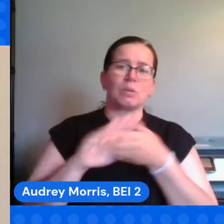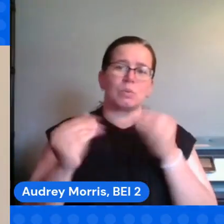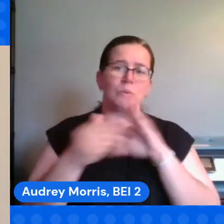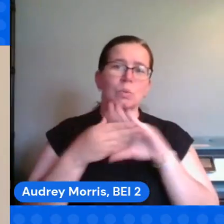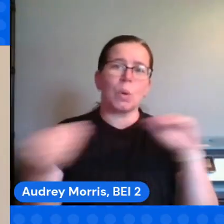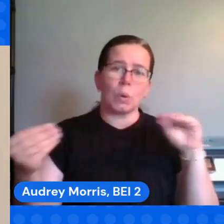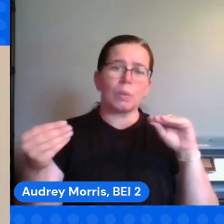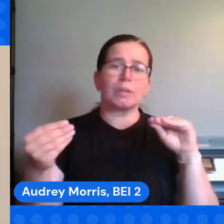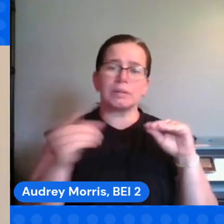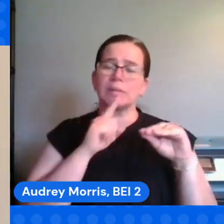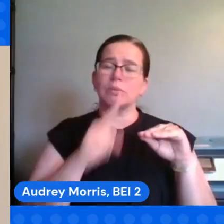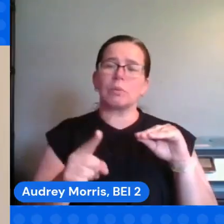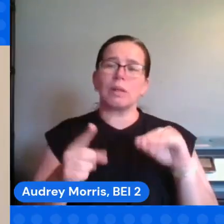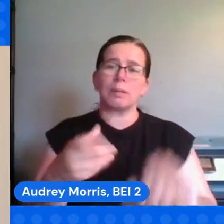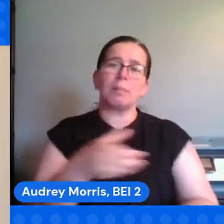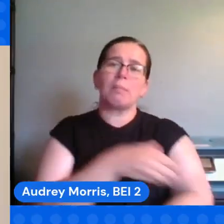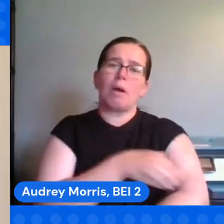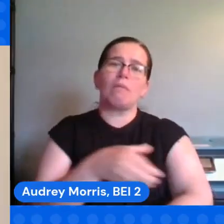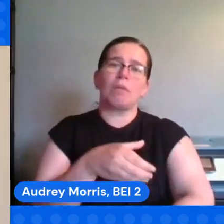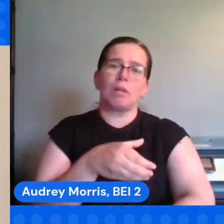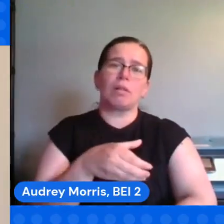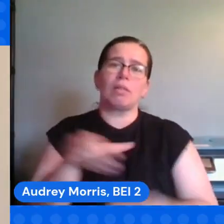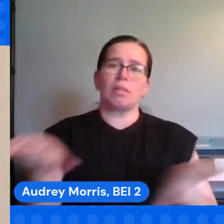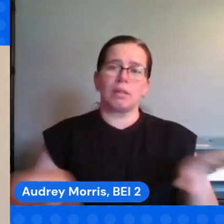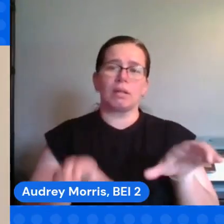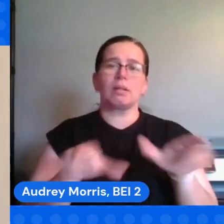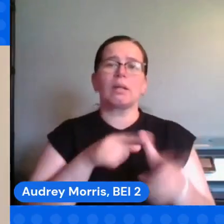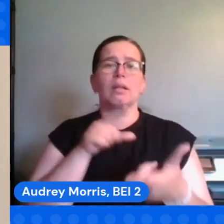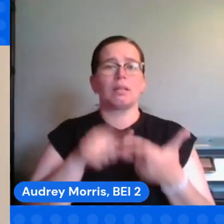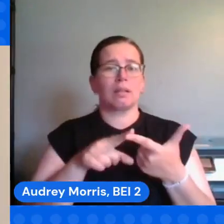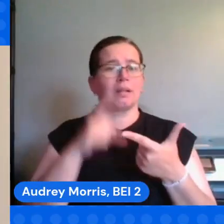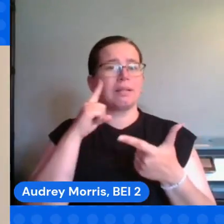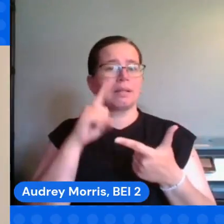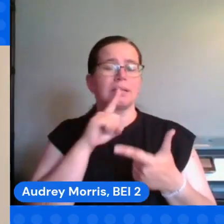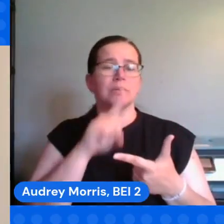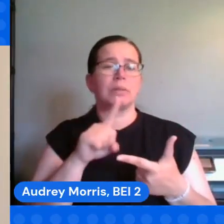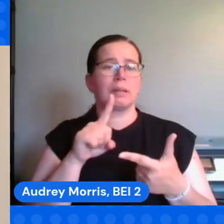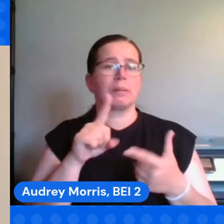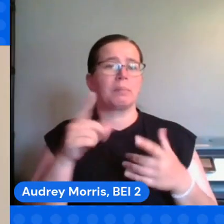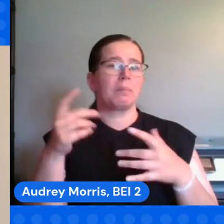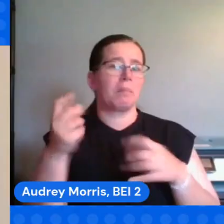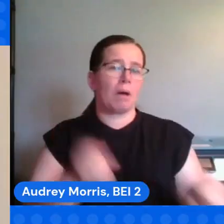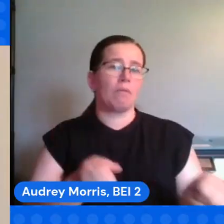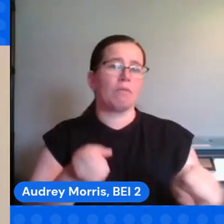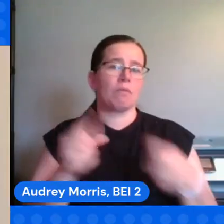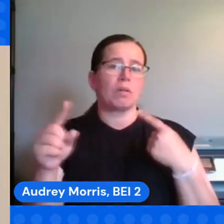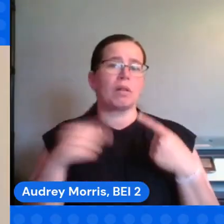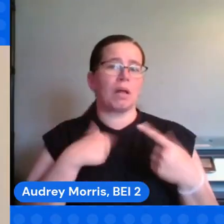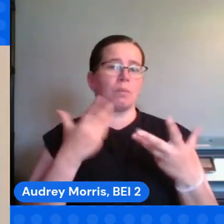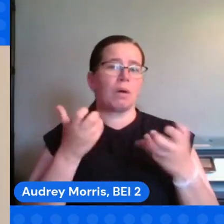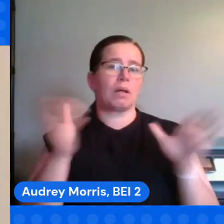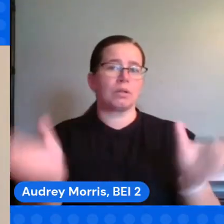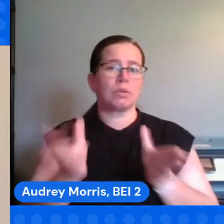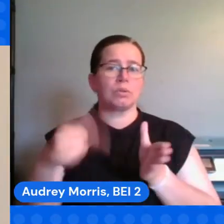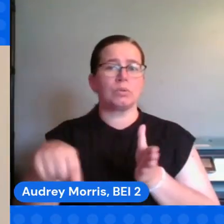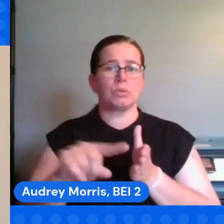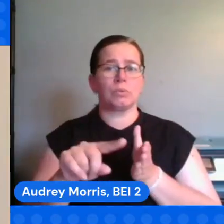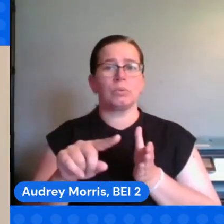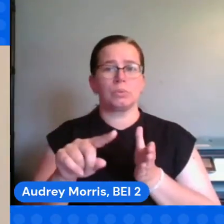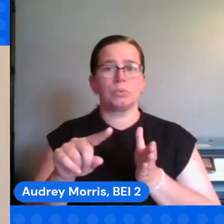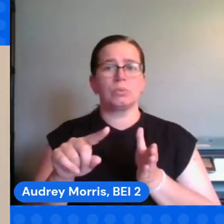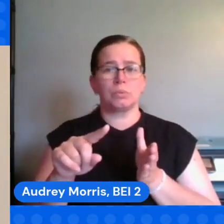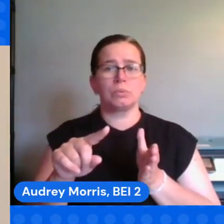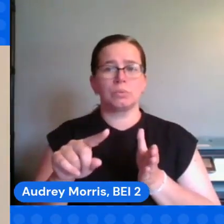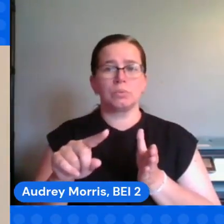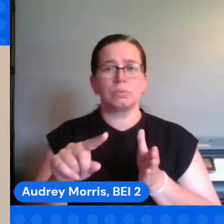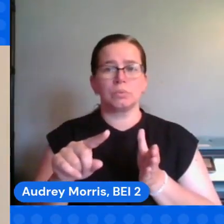very powerful thing. Um, I think it's a very powerful thing that I would encourage you um, to help your